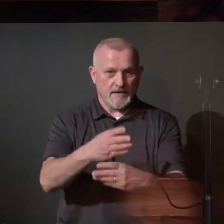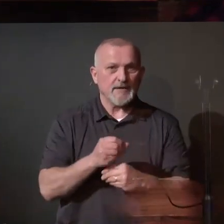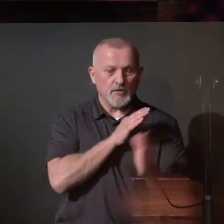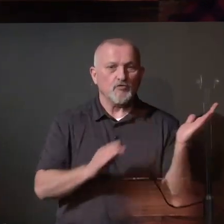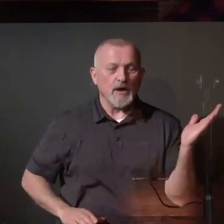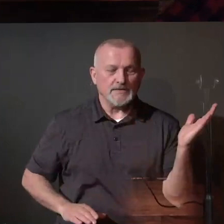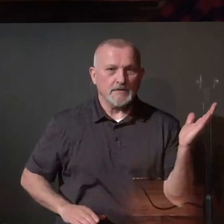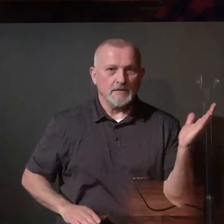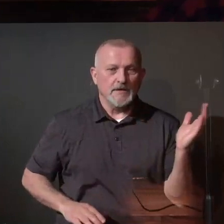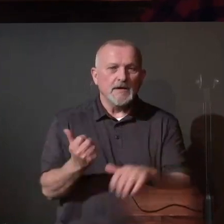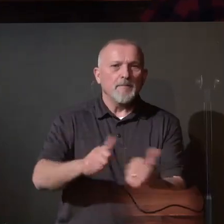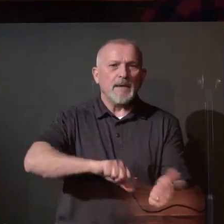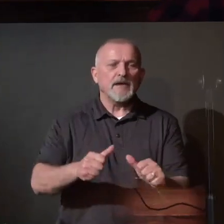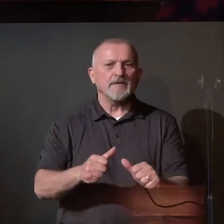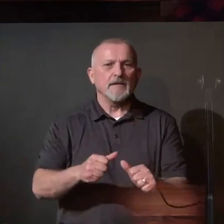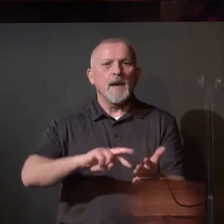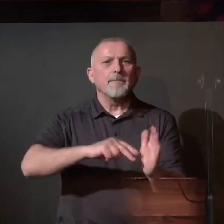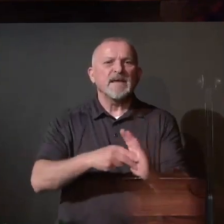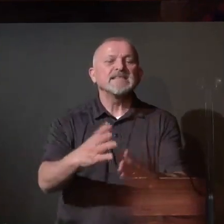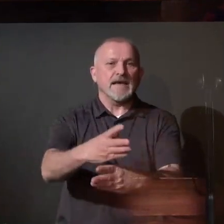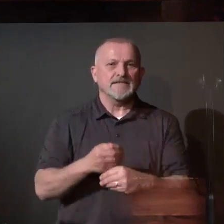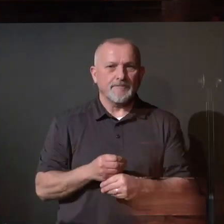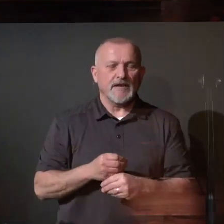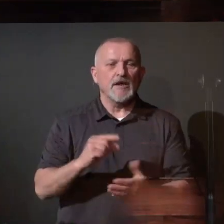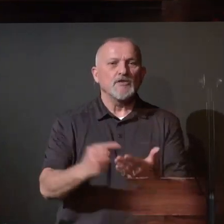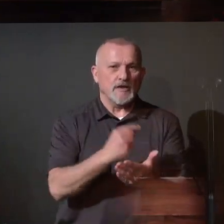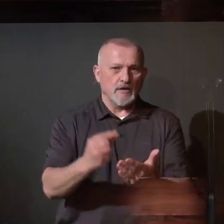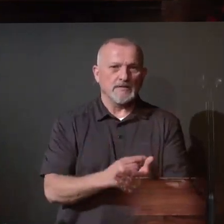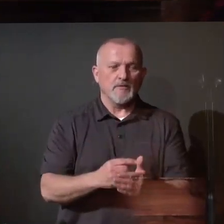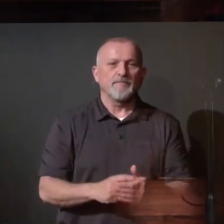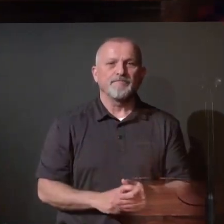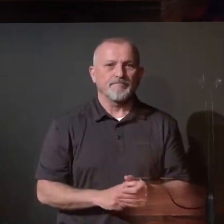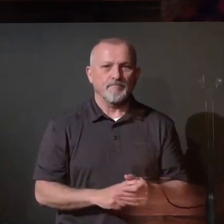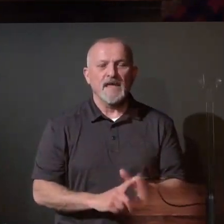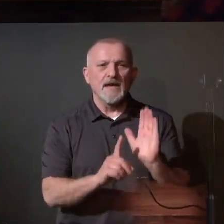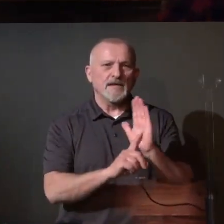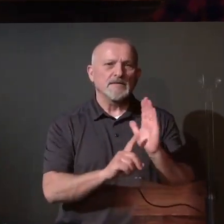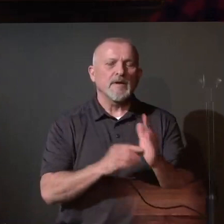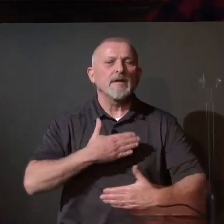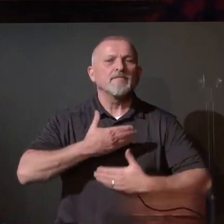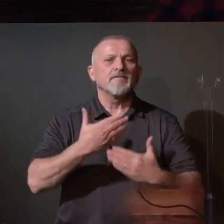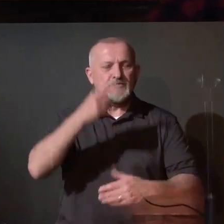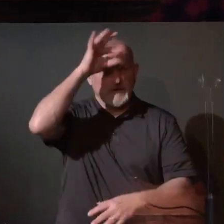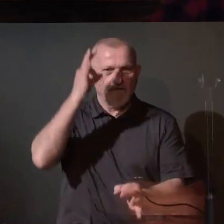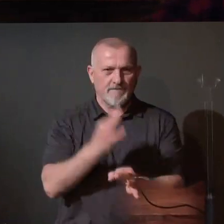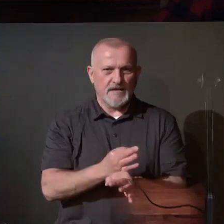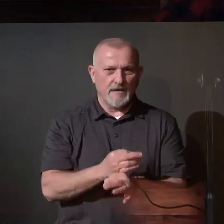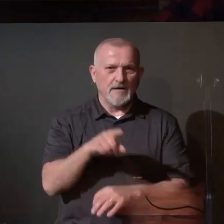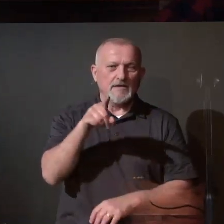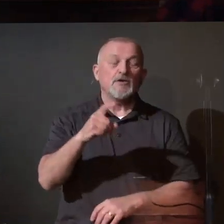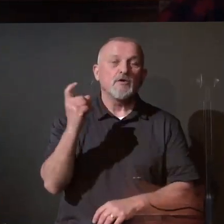Baptizing means embracing the gospel. It's a public profession of faith that you are to lead somebody